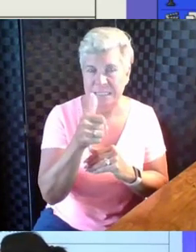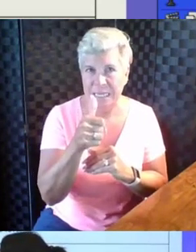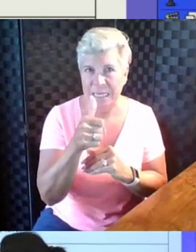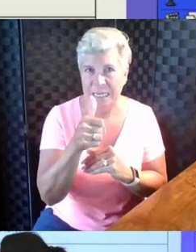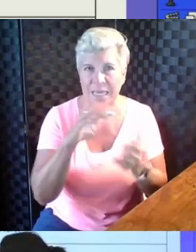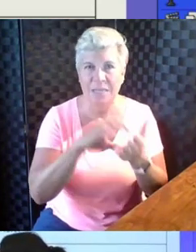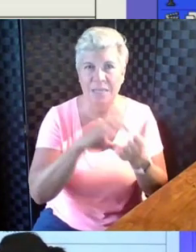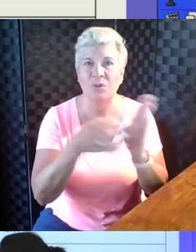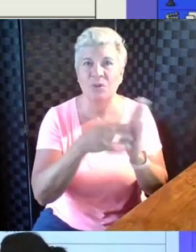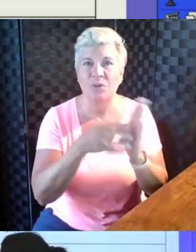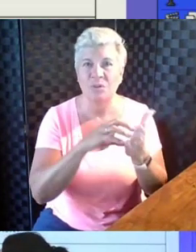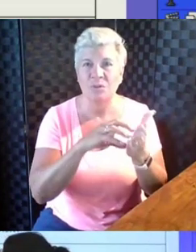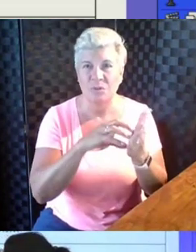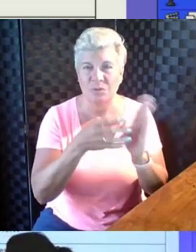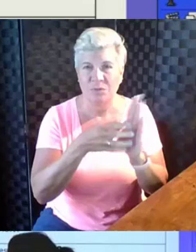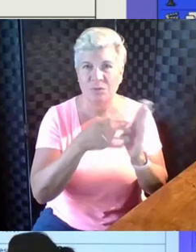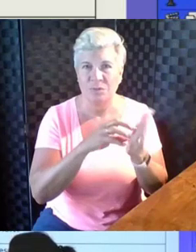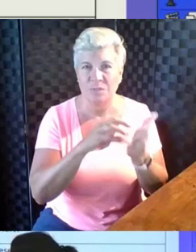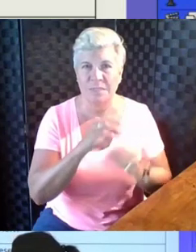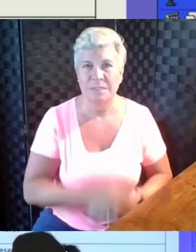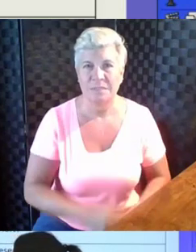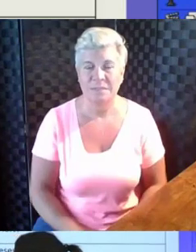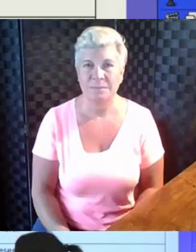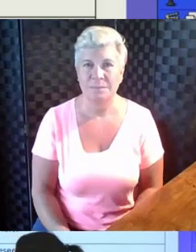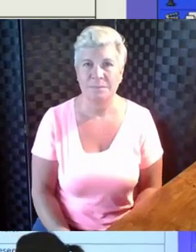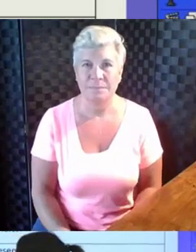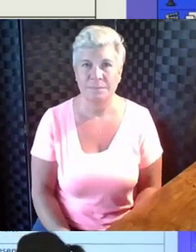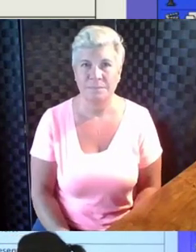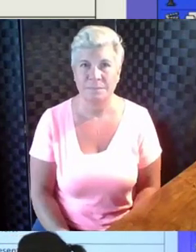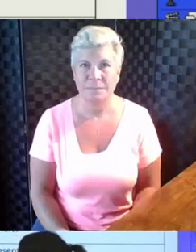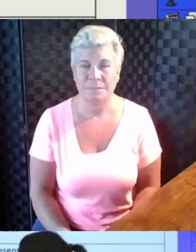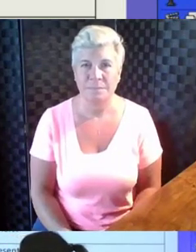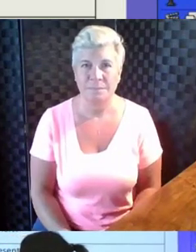answer is 10 cookies